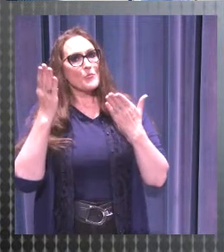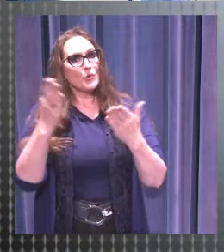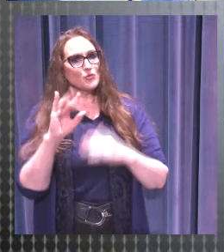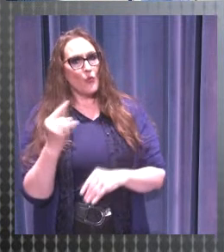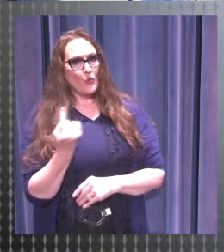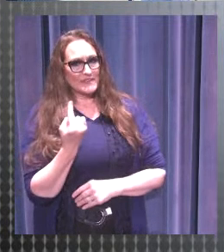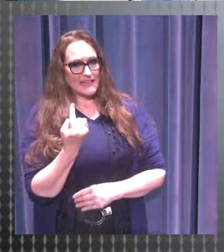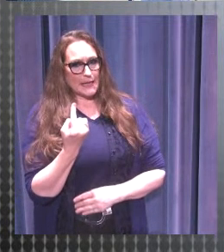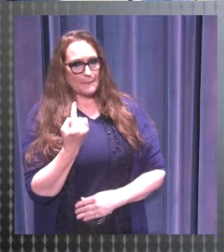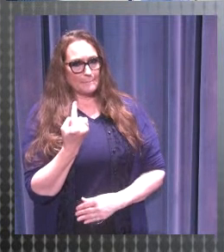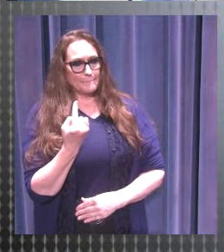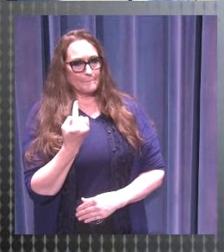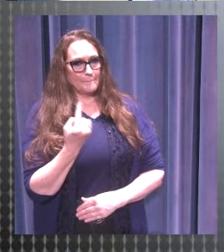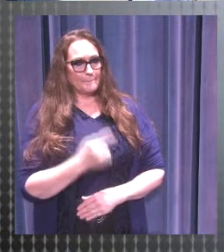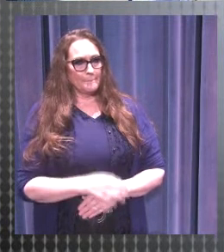only.